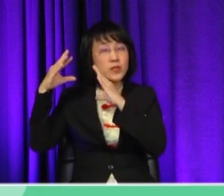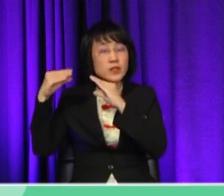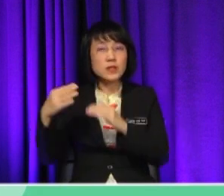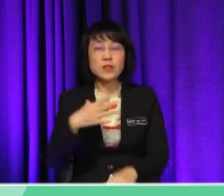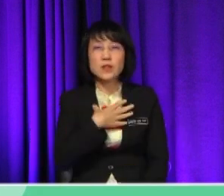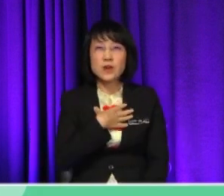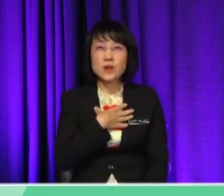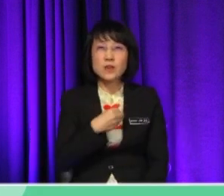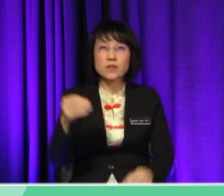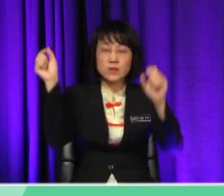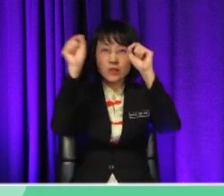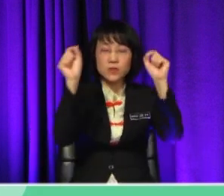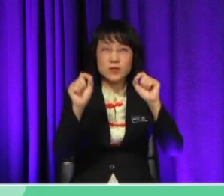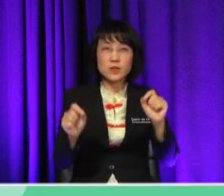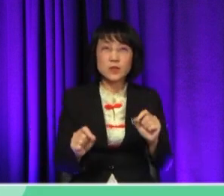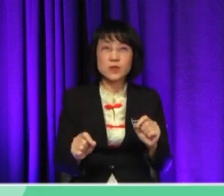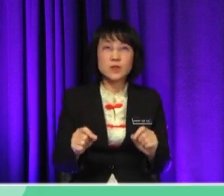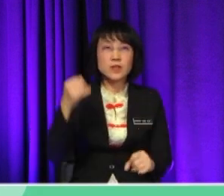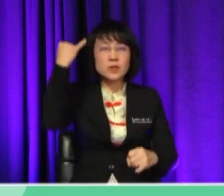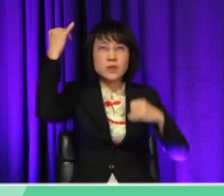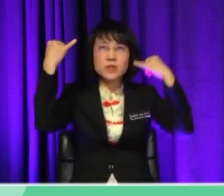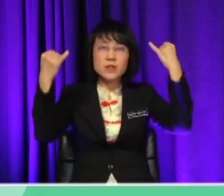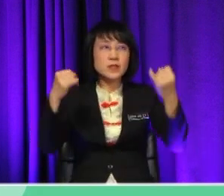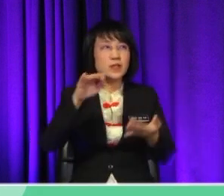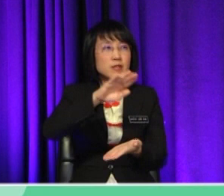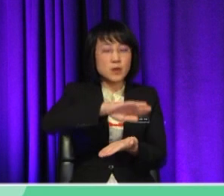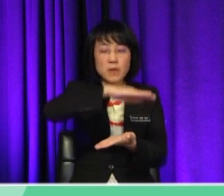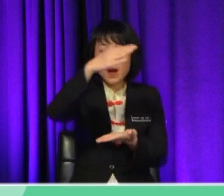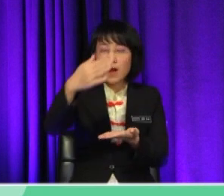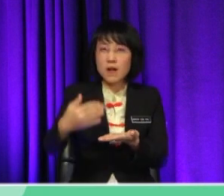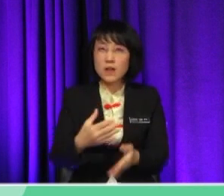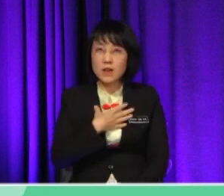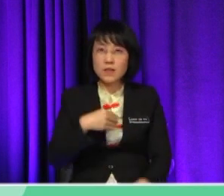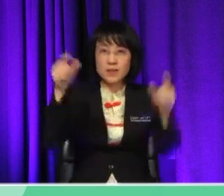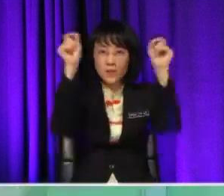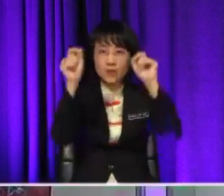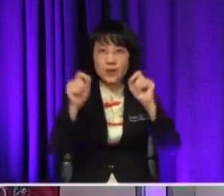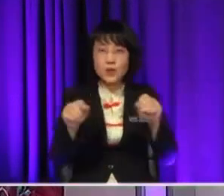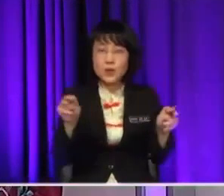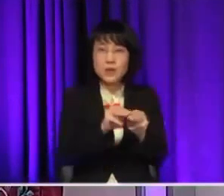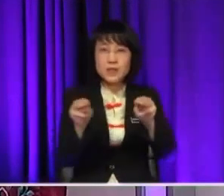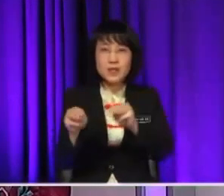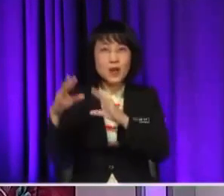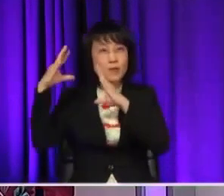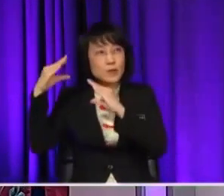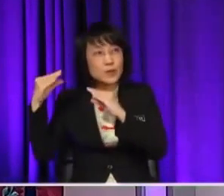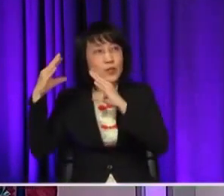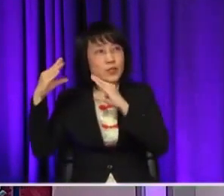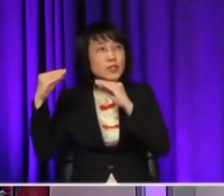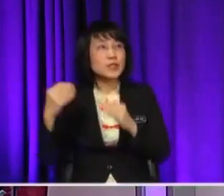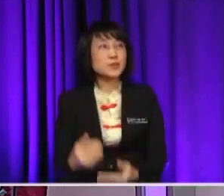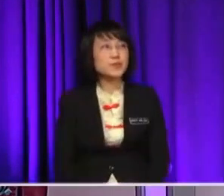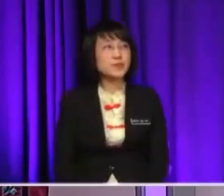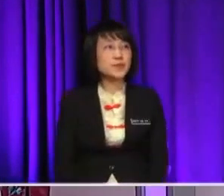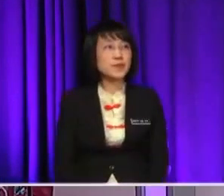snow looking like a cushion. Yes. Right. Now, heap of dry leaves. Each time it's near Chinese New